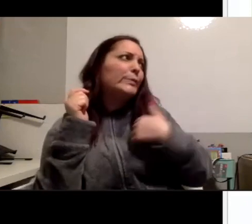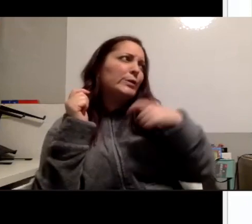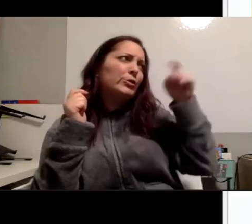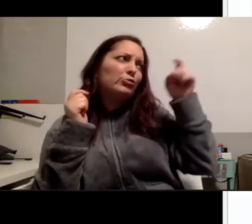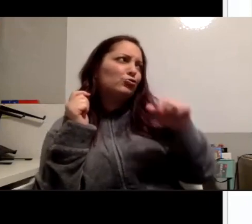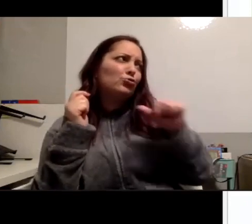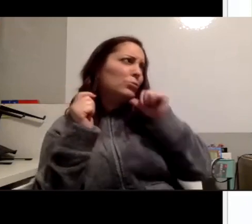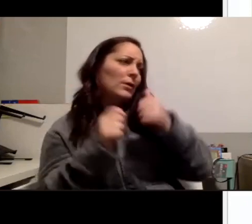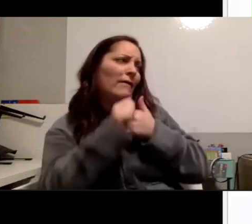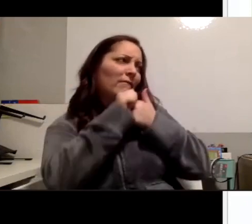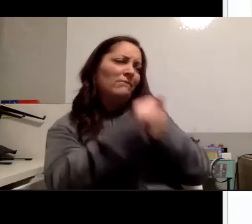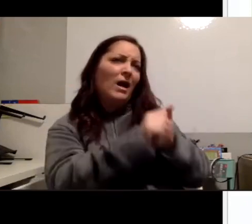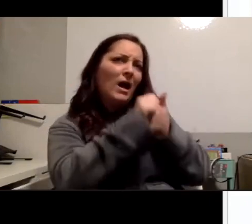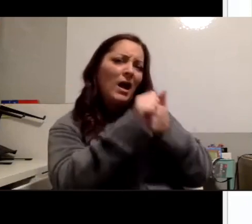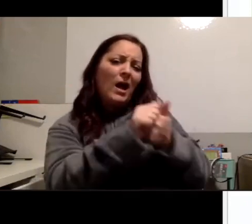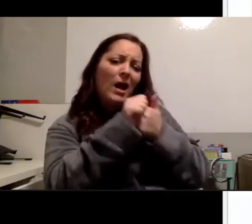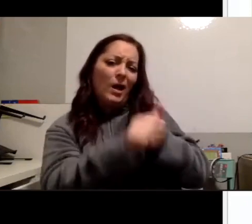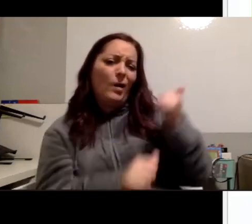without thinking."